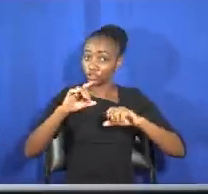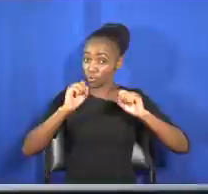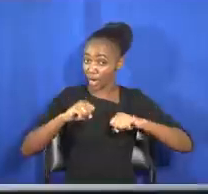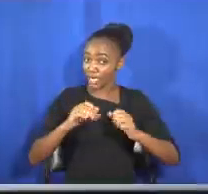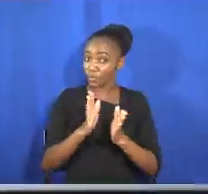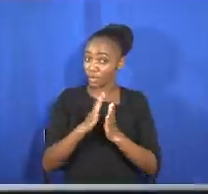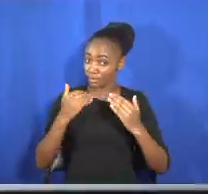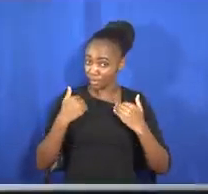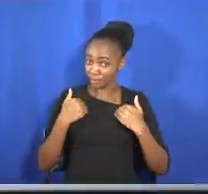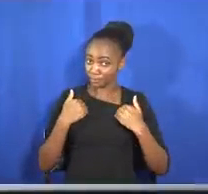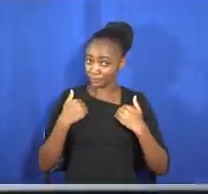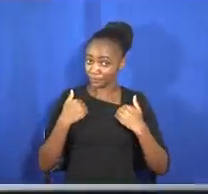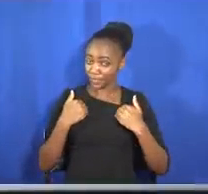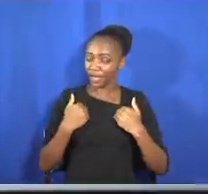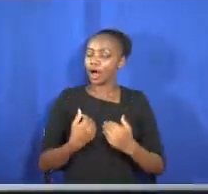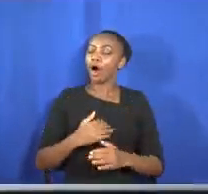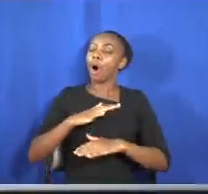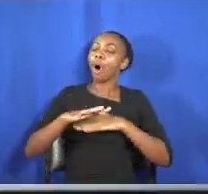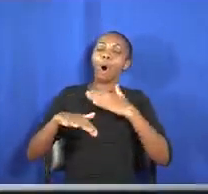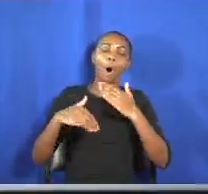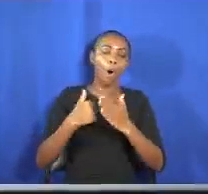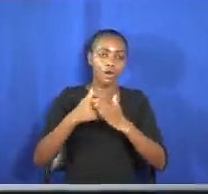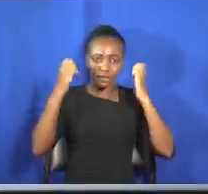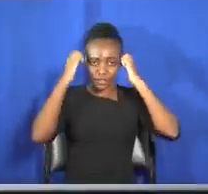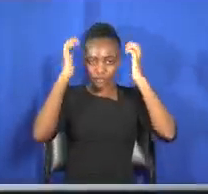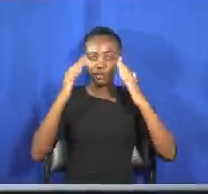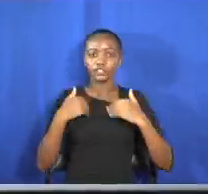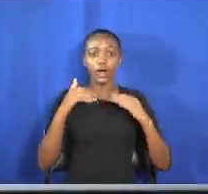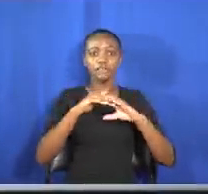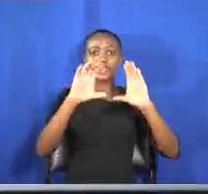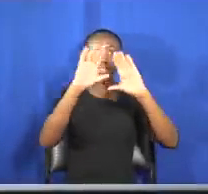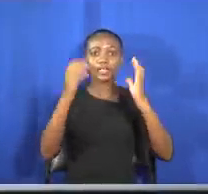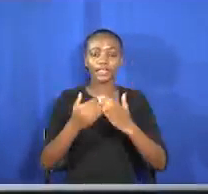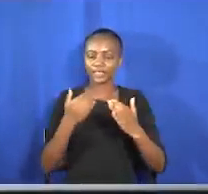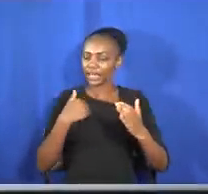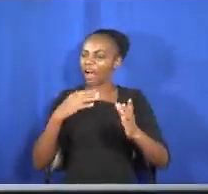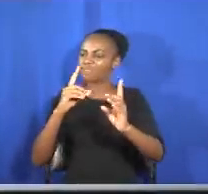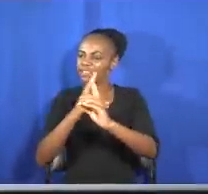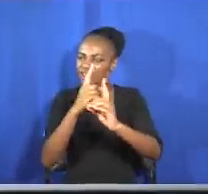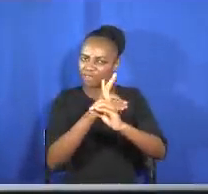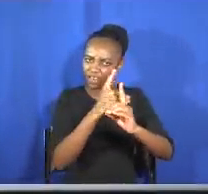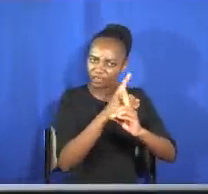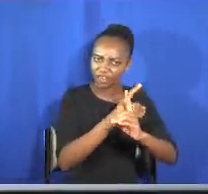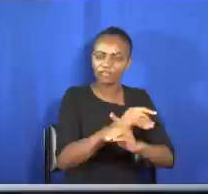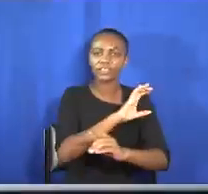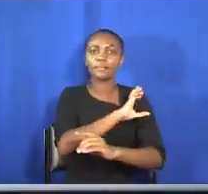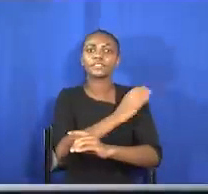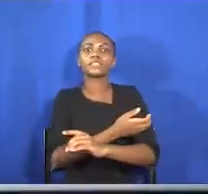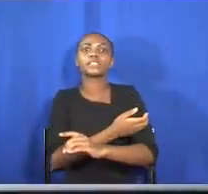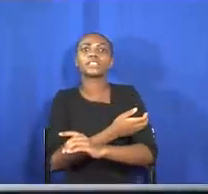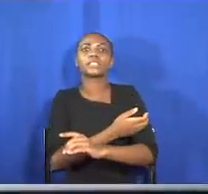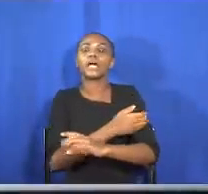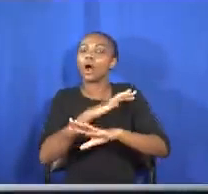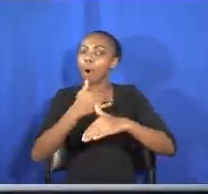teachers, that all of us, all the learners that you teach in the classroom have a certain potential. We need only